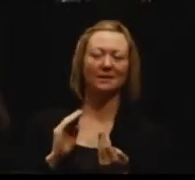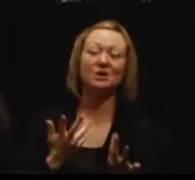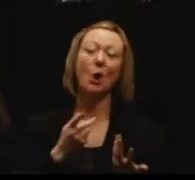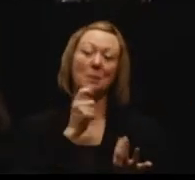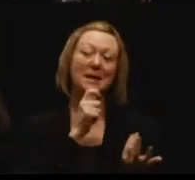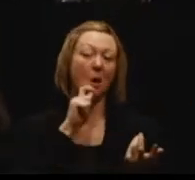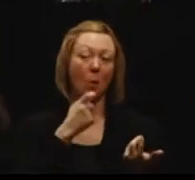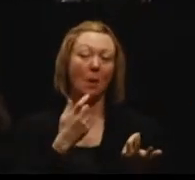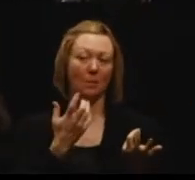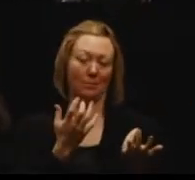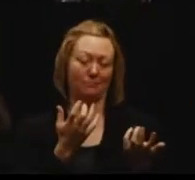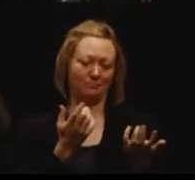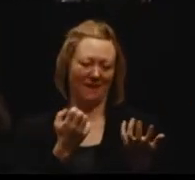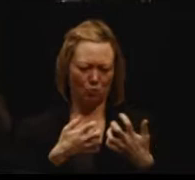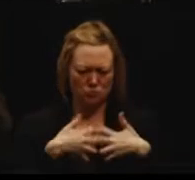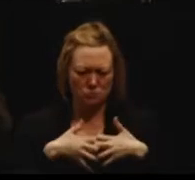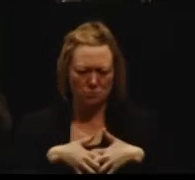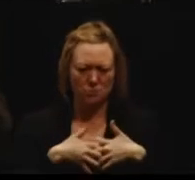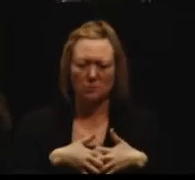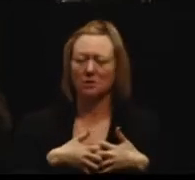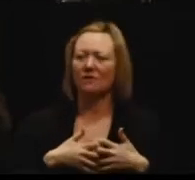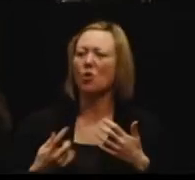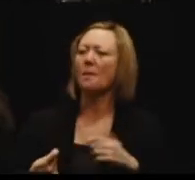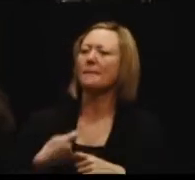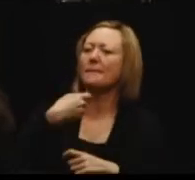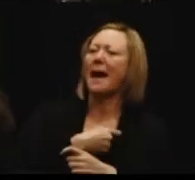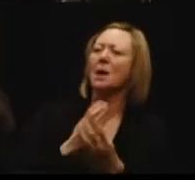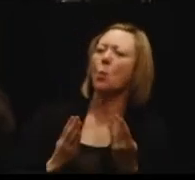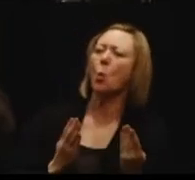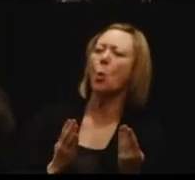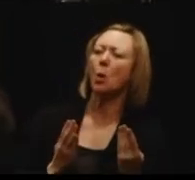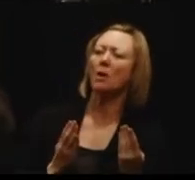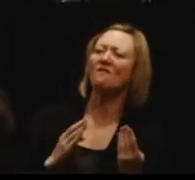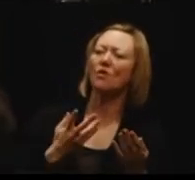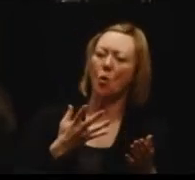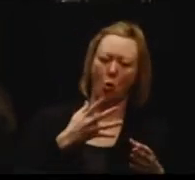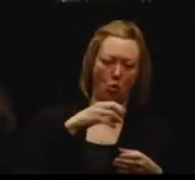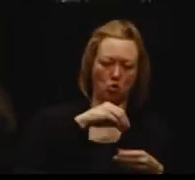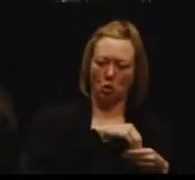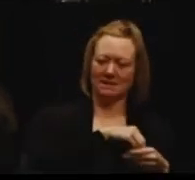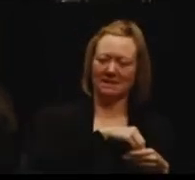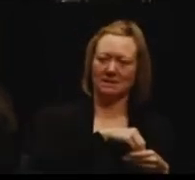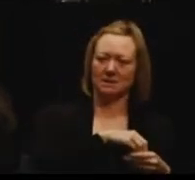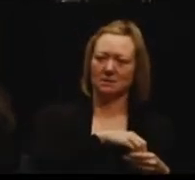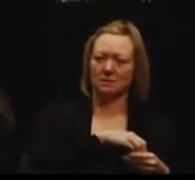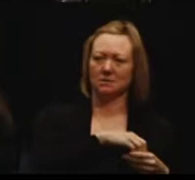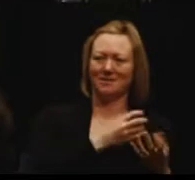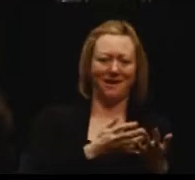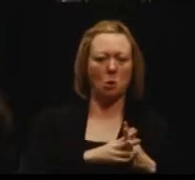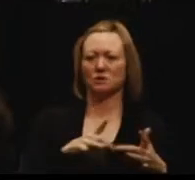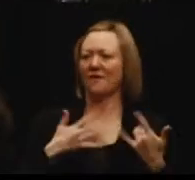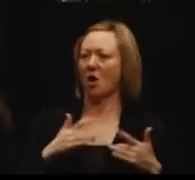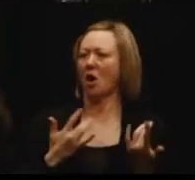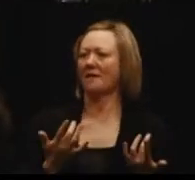to grapple with, for paywalls, for content, if they are to survive and play their role as well.